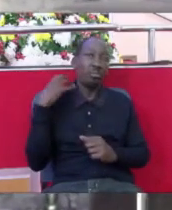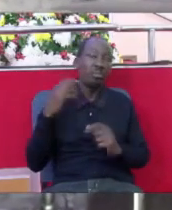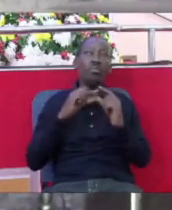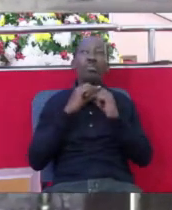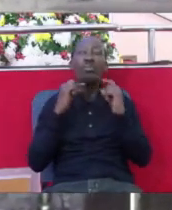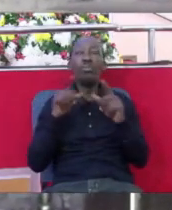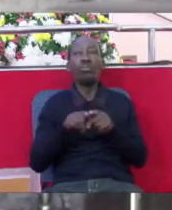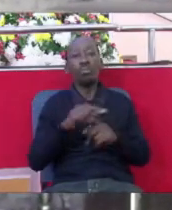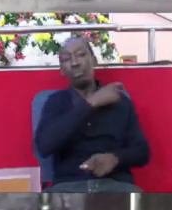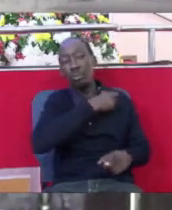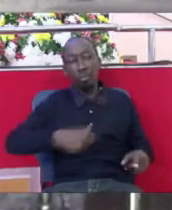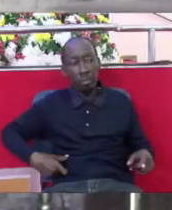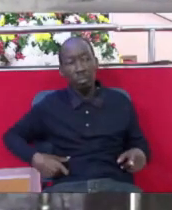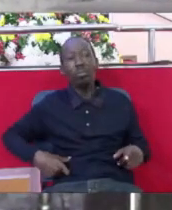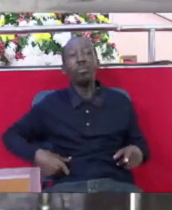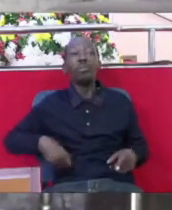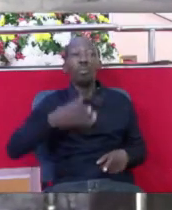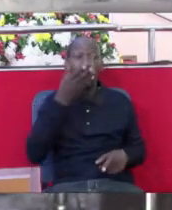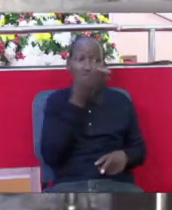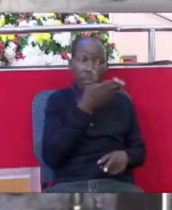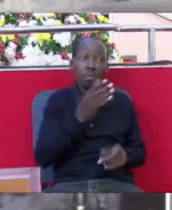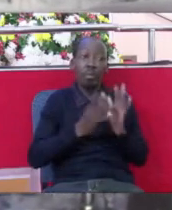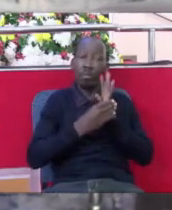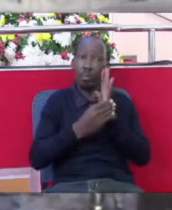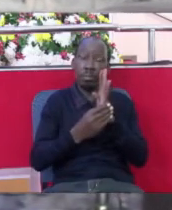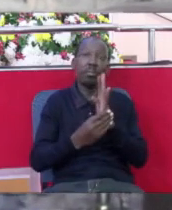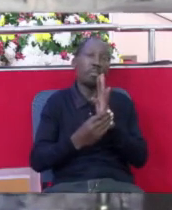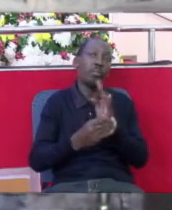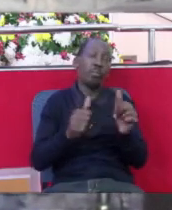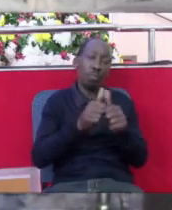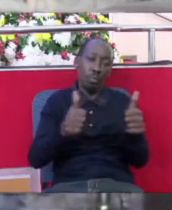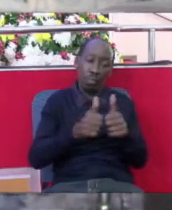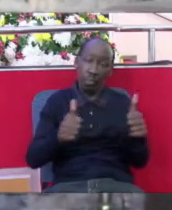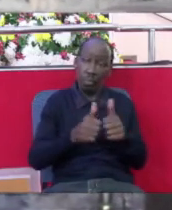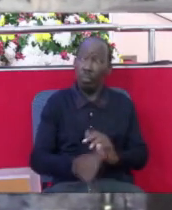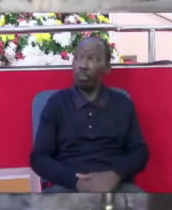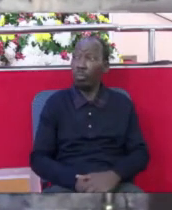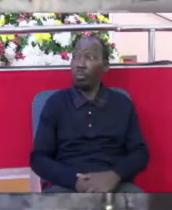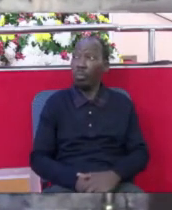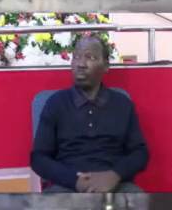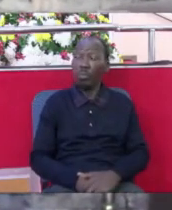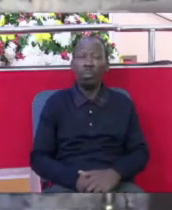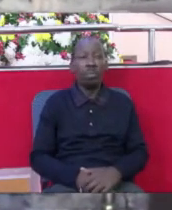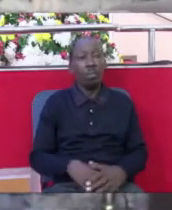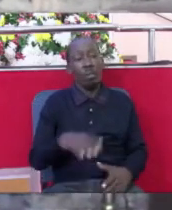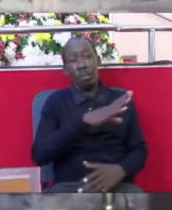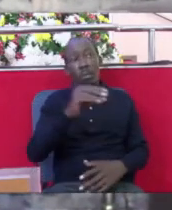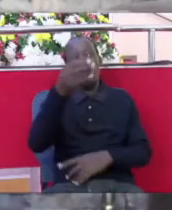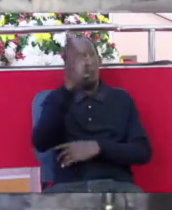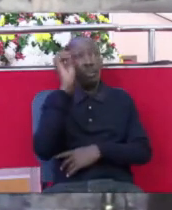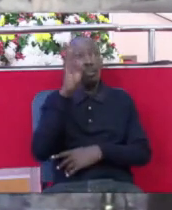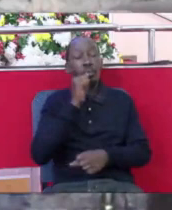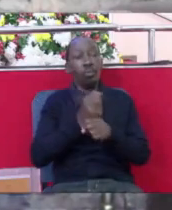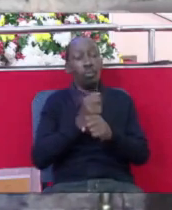the ushers, because the ushers and you'll be guided appropriately. Unaweza ongea na mashamanza ama viongozi na watakushirikisha. And God is going to do good